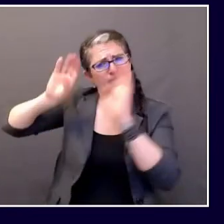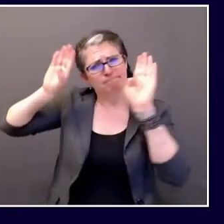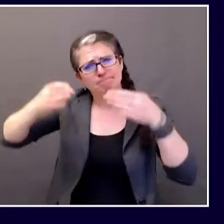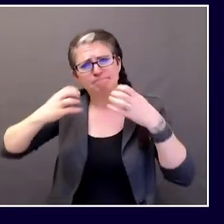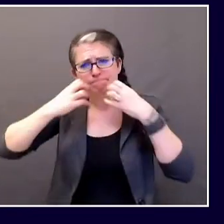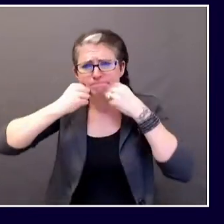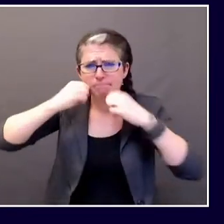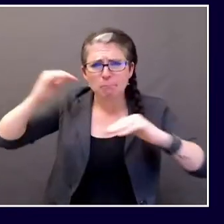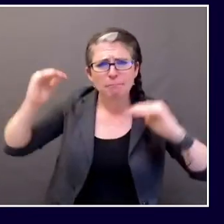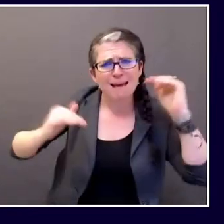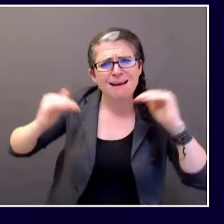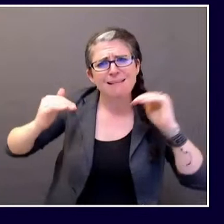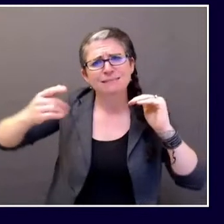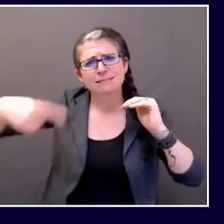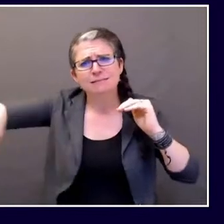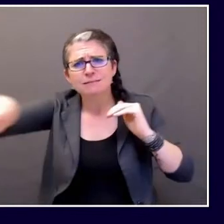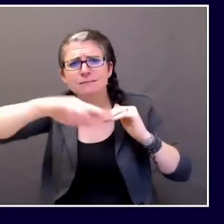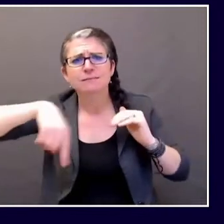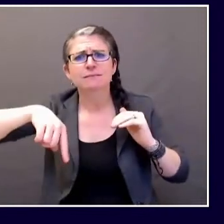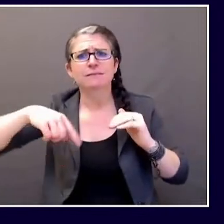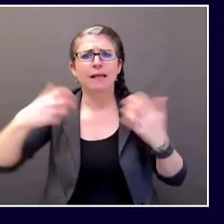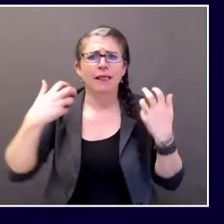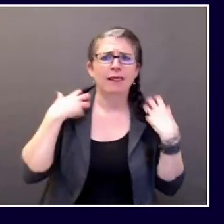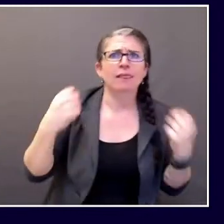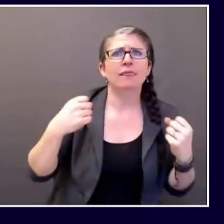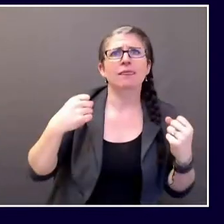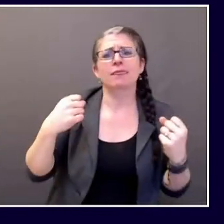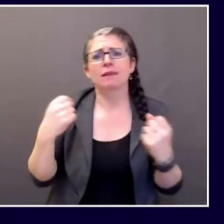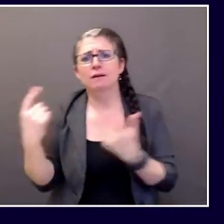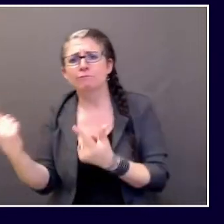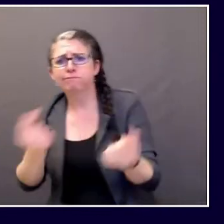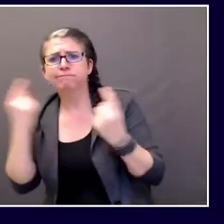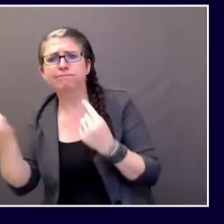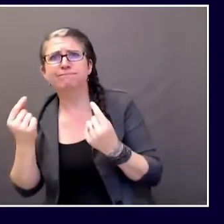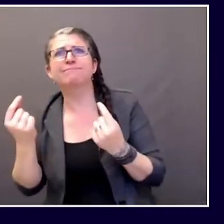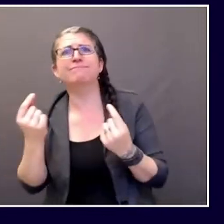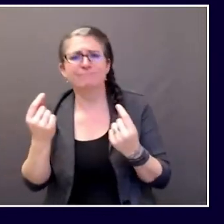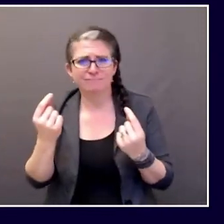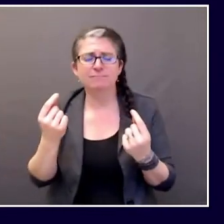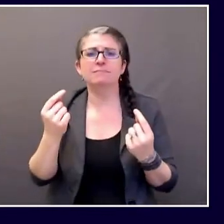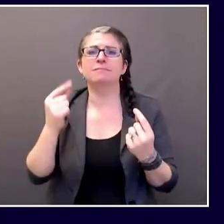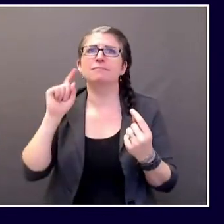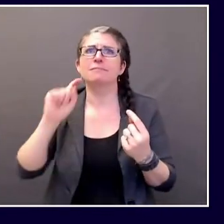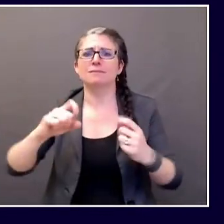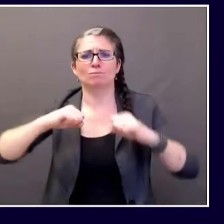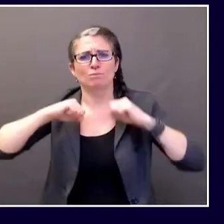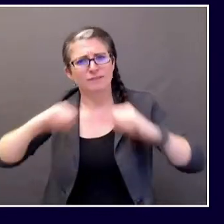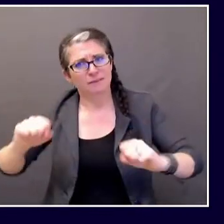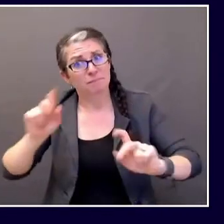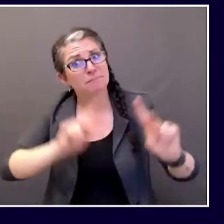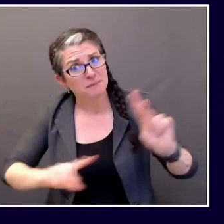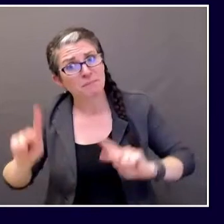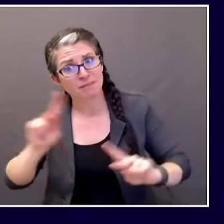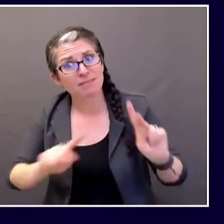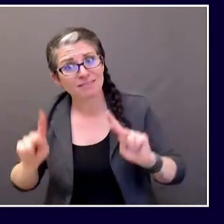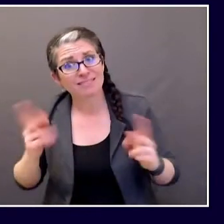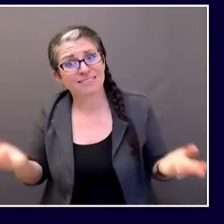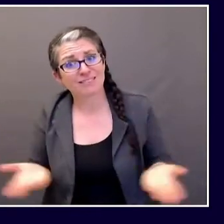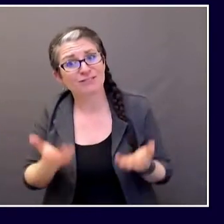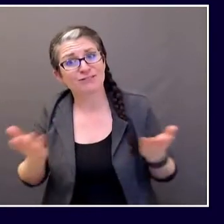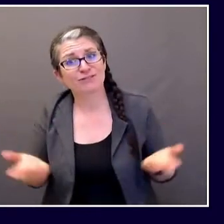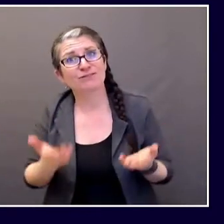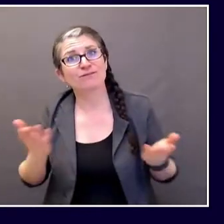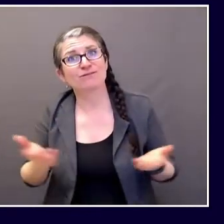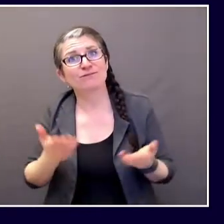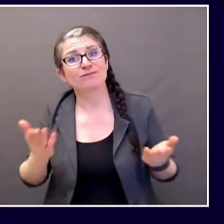North Star, which is public health, keeping Maine residents safe, with our economy. How do we begin to open up